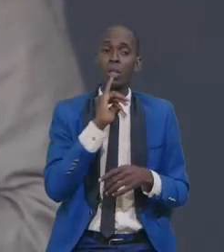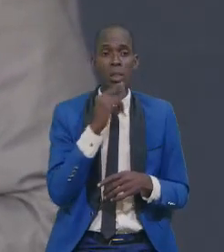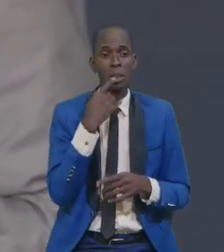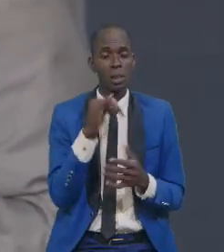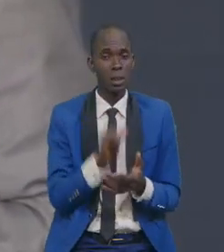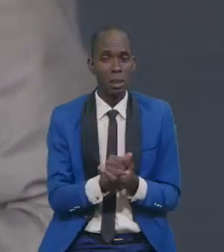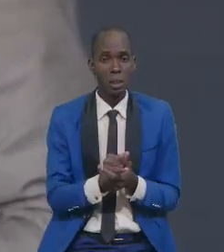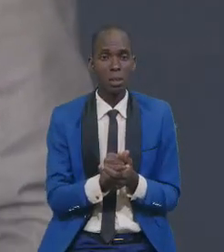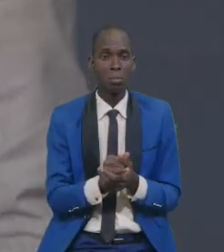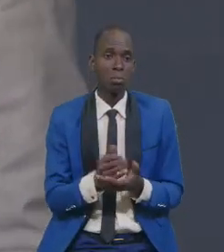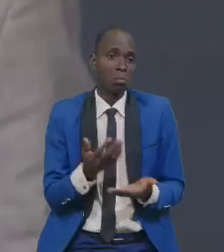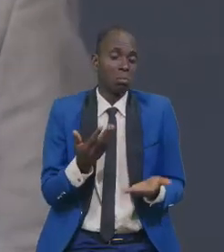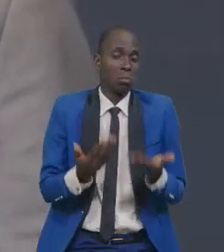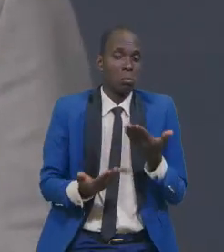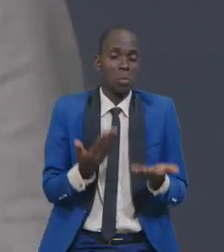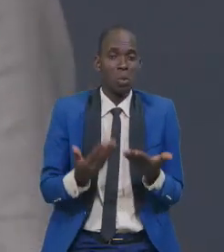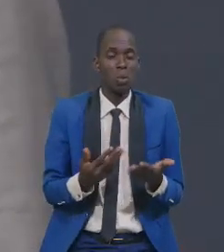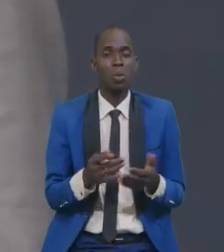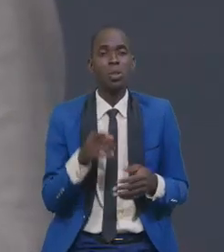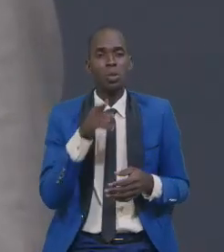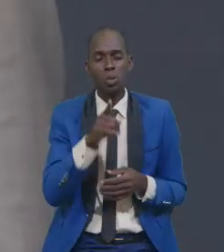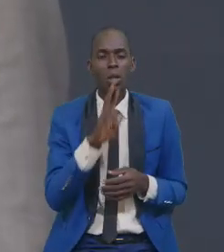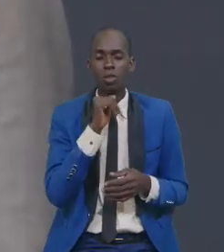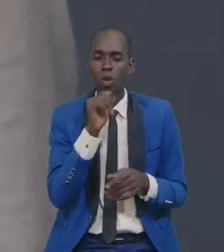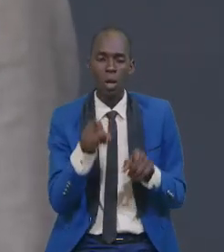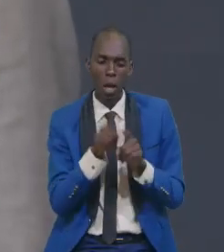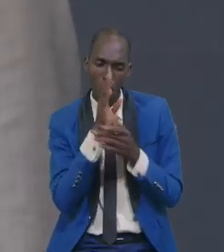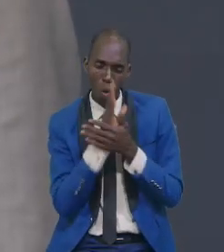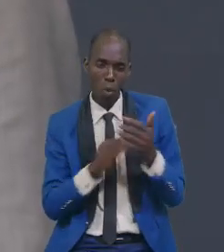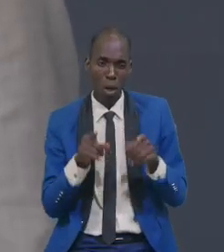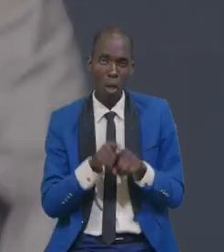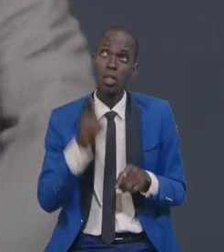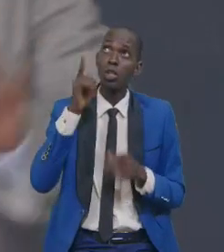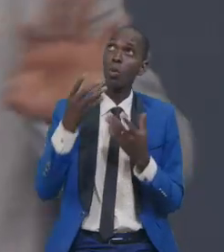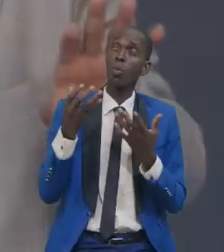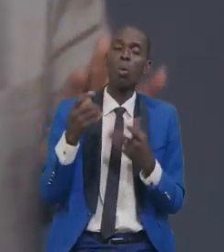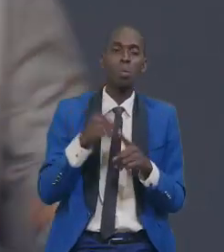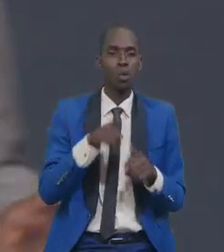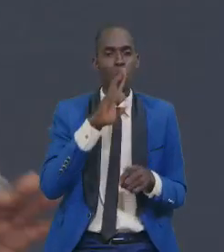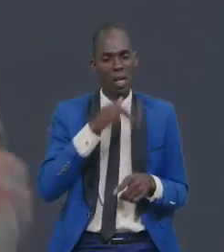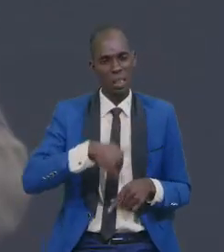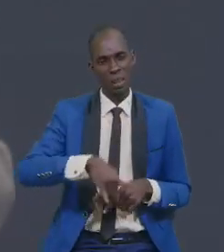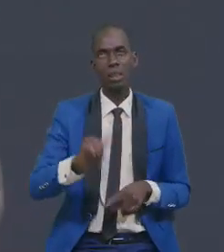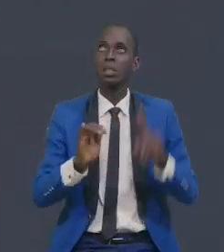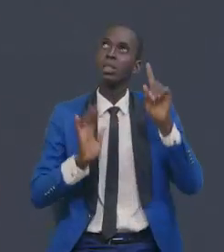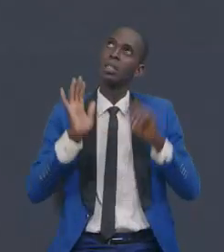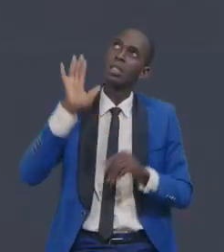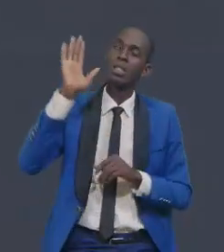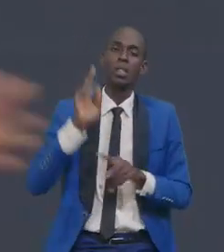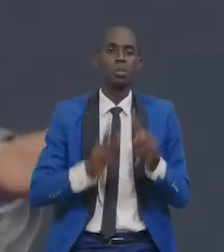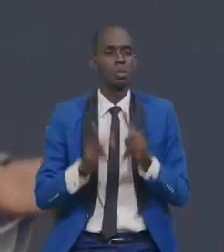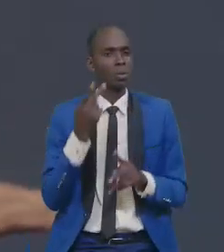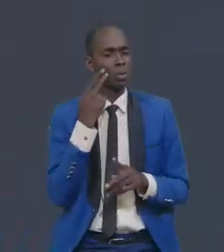he's not as humble as I want now, he's still my people. You see the love of God. See the mercy of